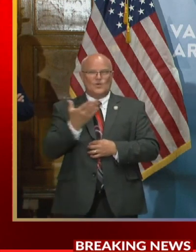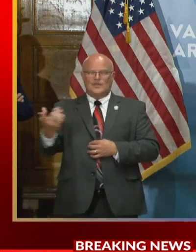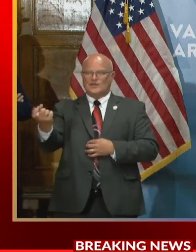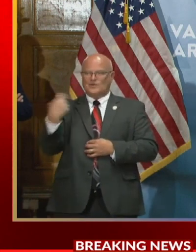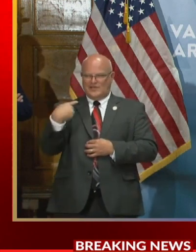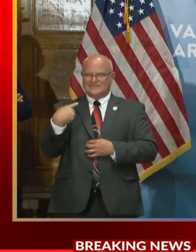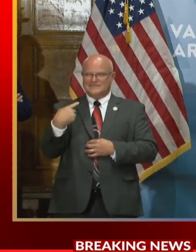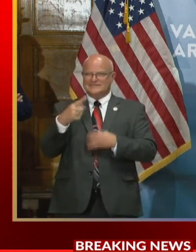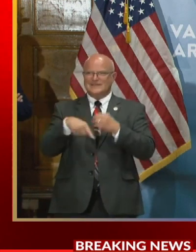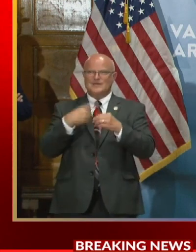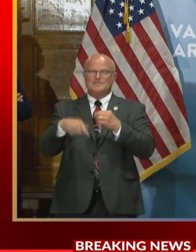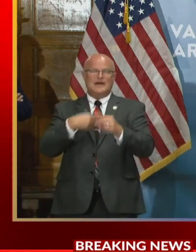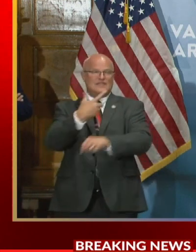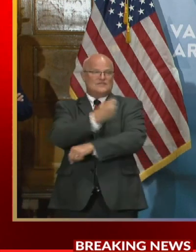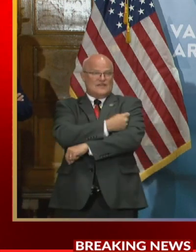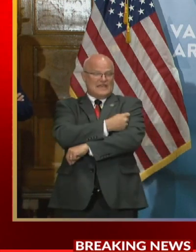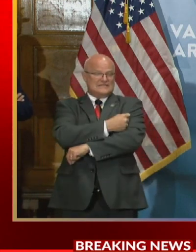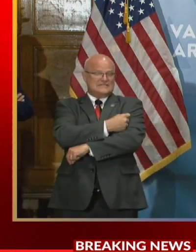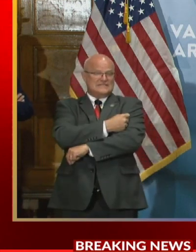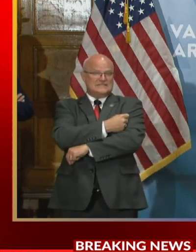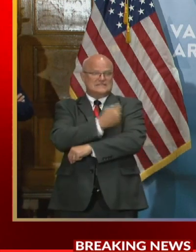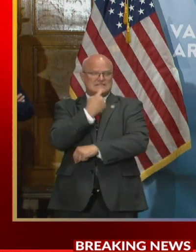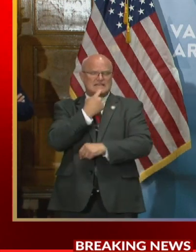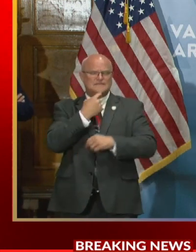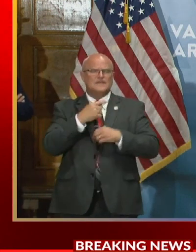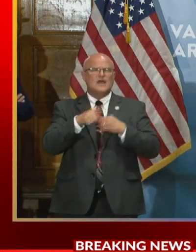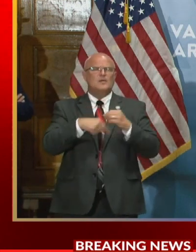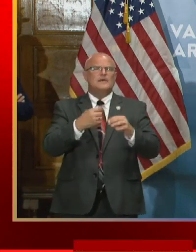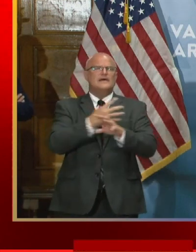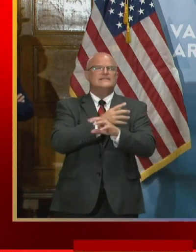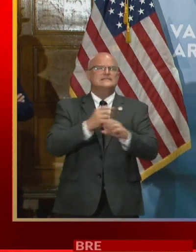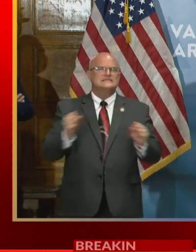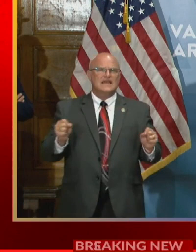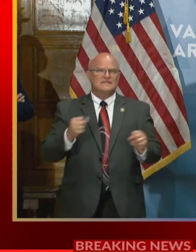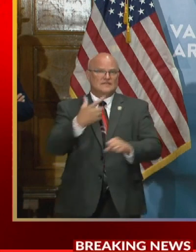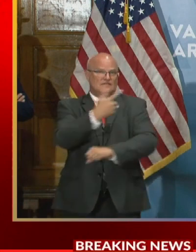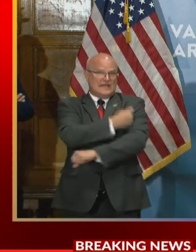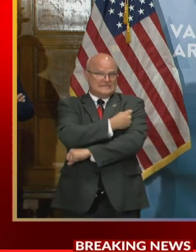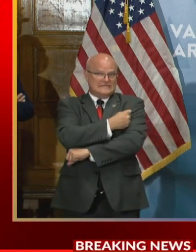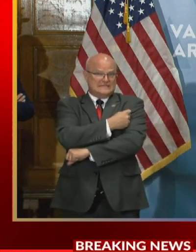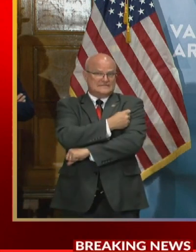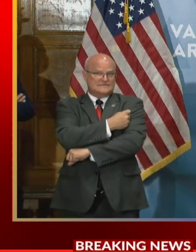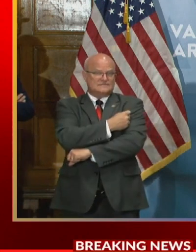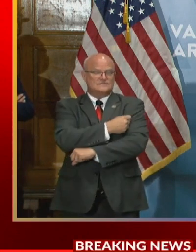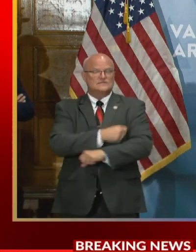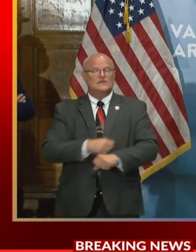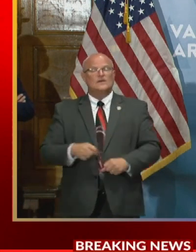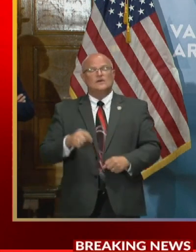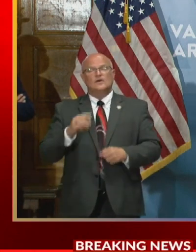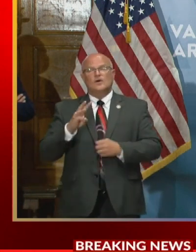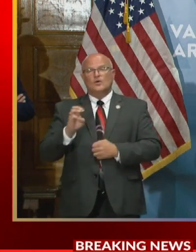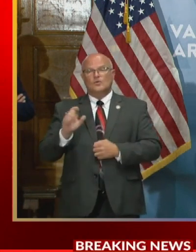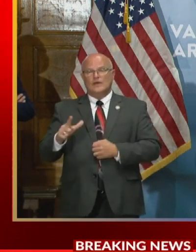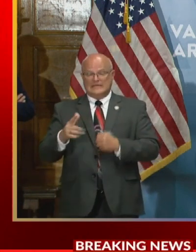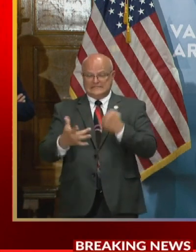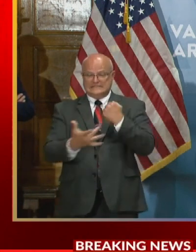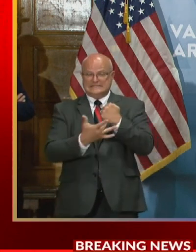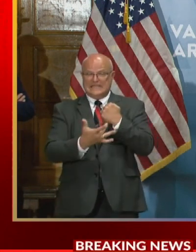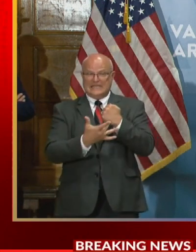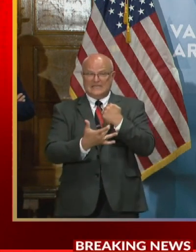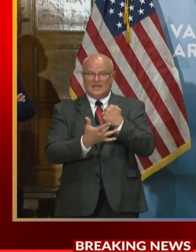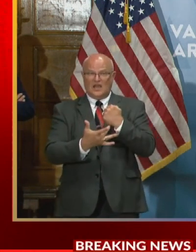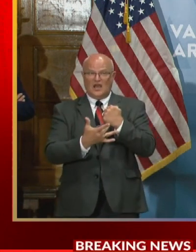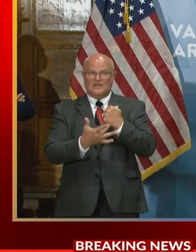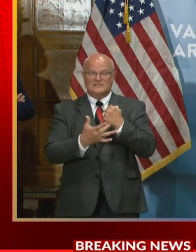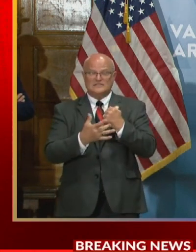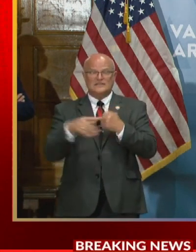get concerning the vaccine is about the safety of the vaccine. Well, the technology